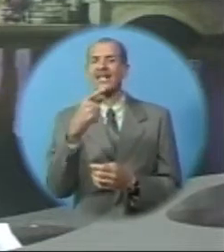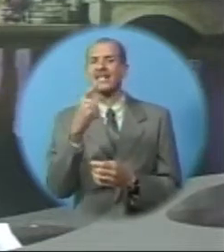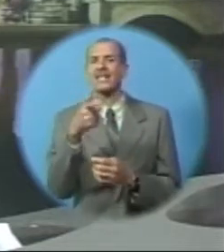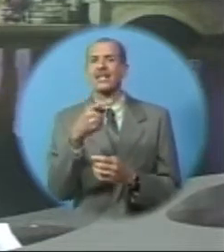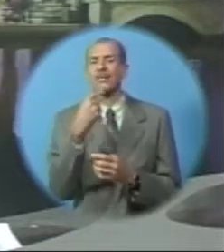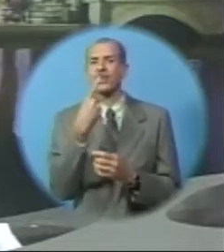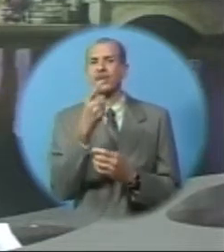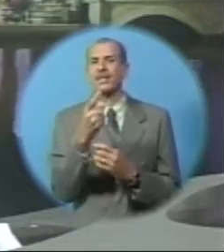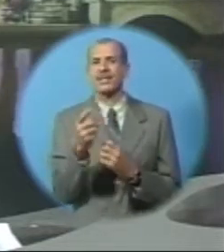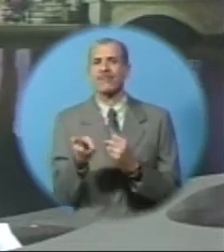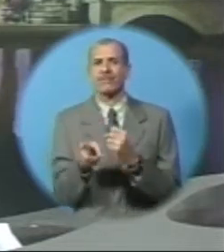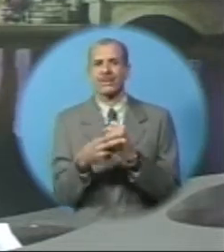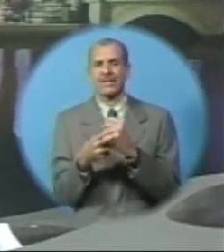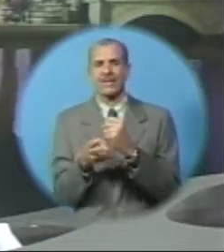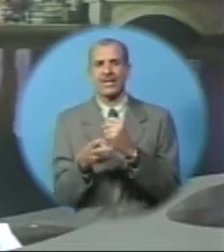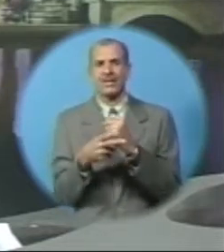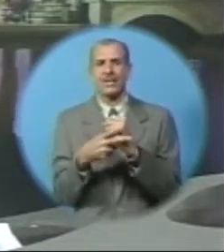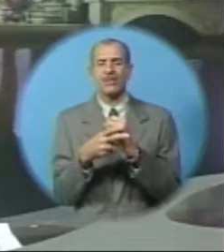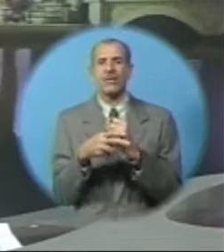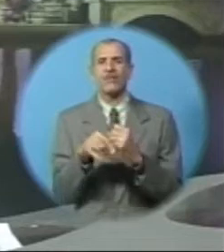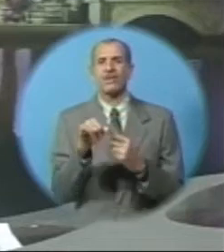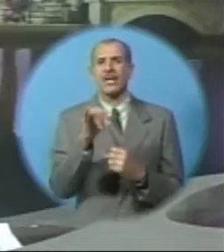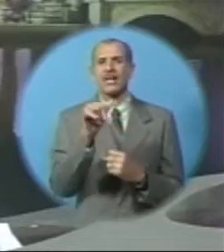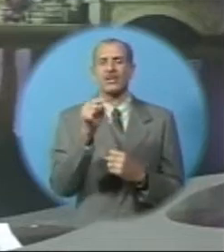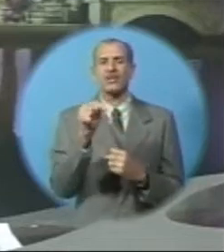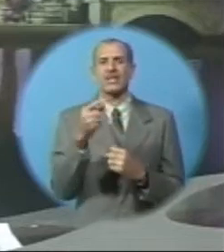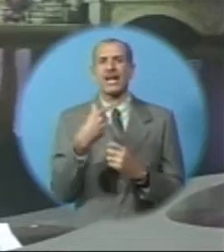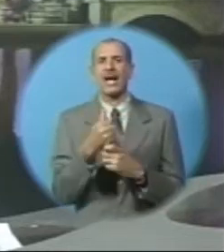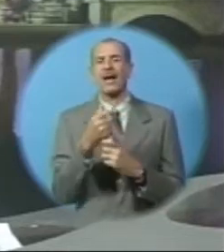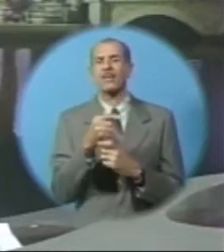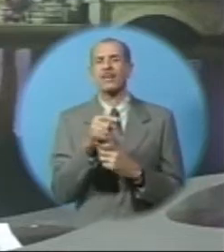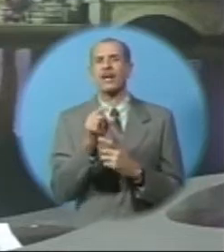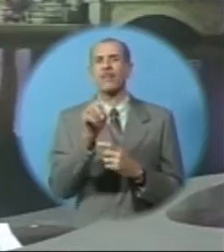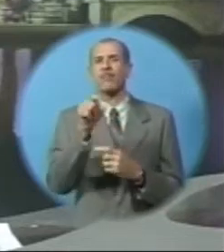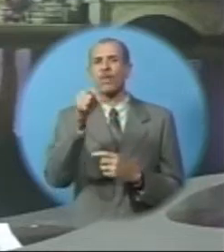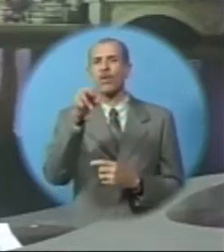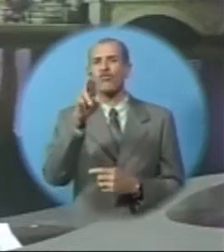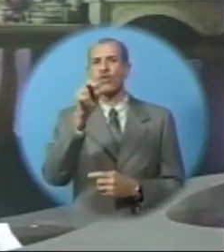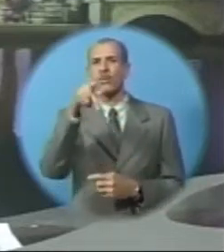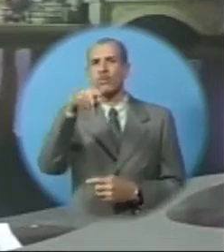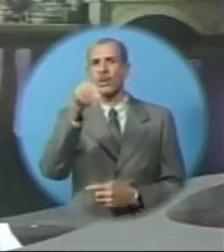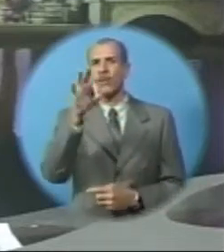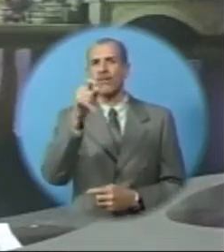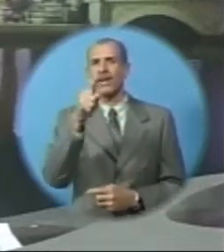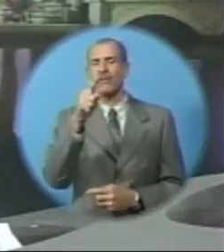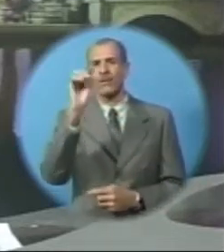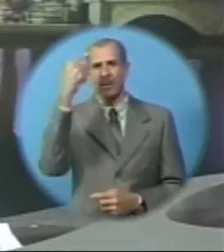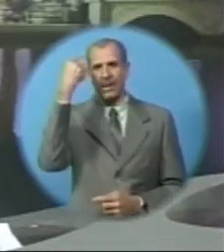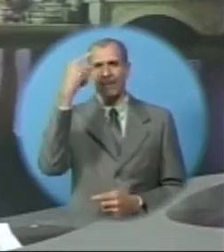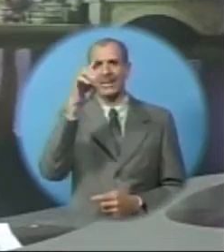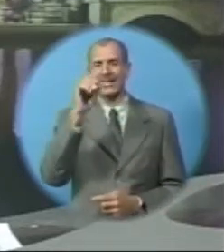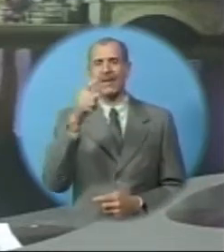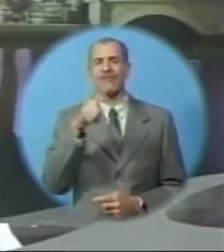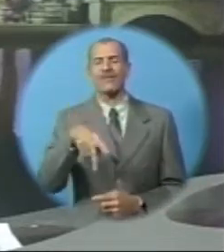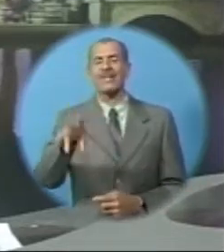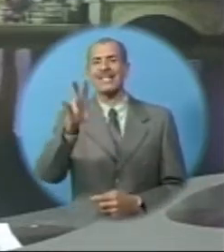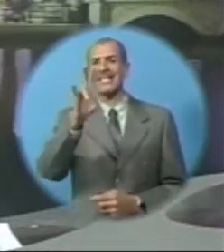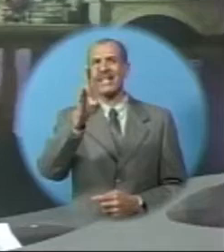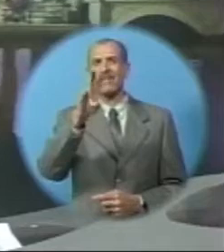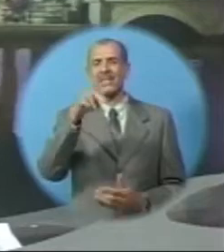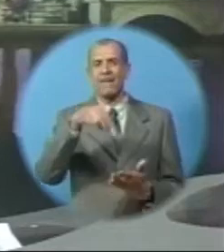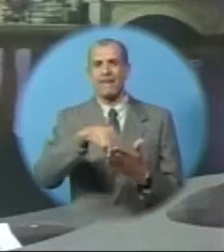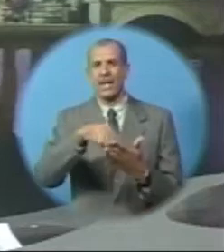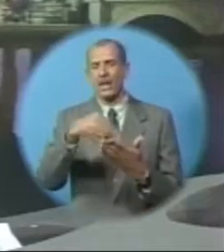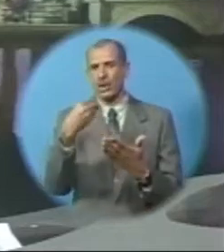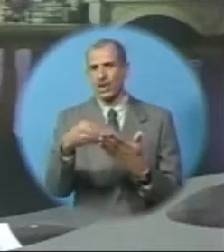realize savings on interest expense from the reprofiling of government's debt in the sum of $70 million. He also